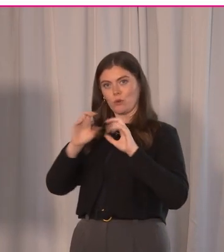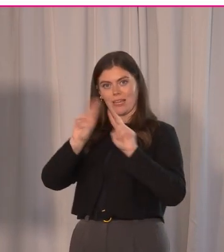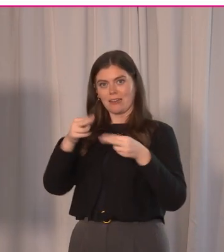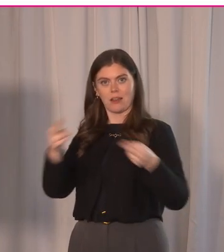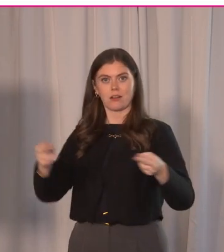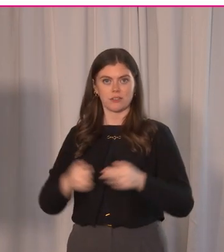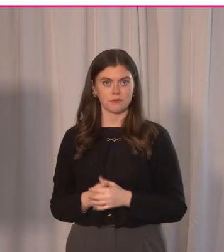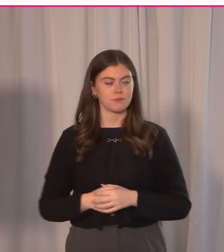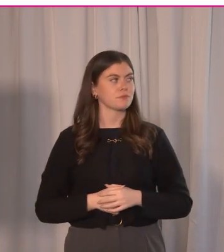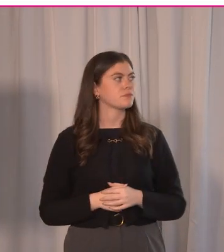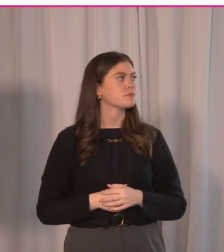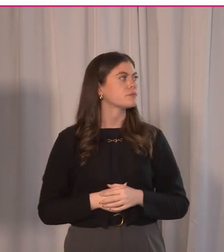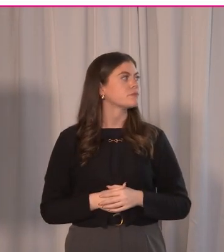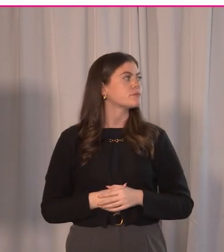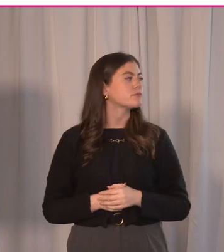all.